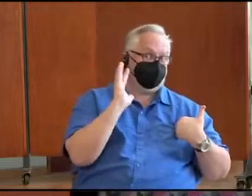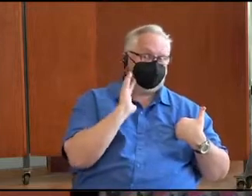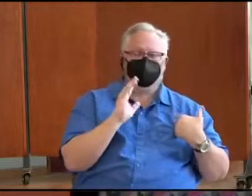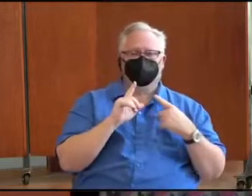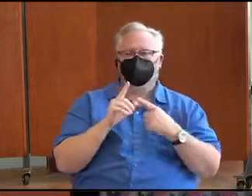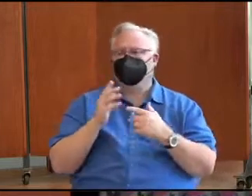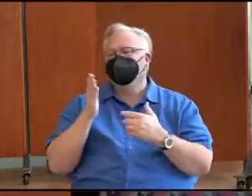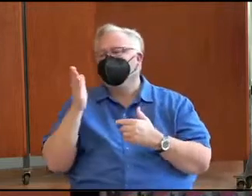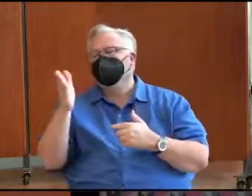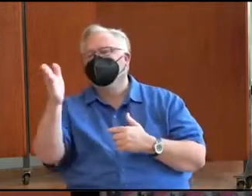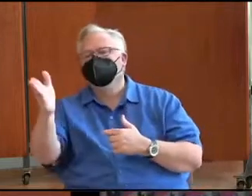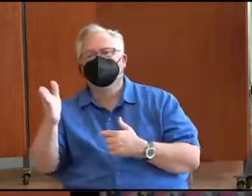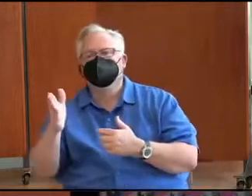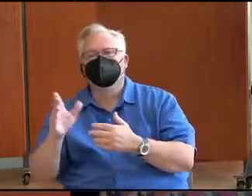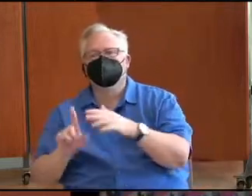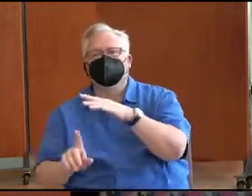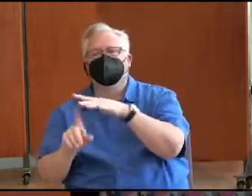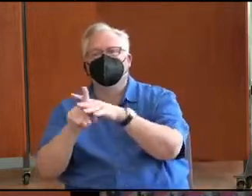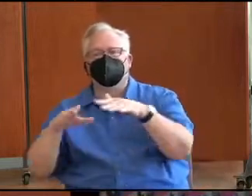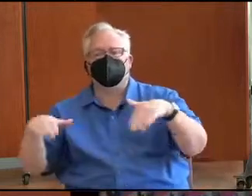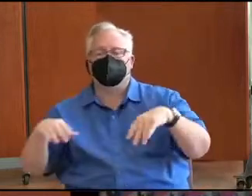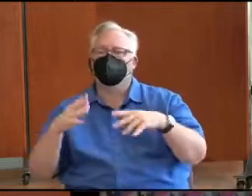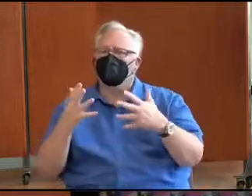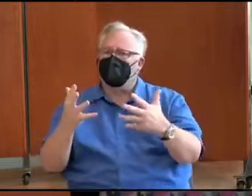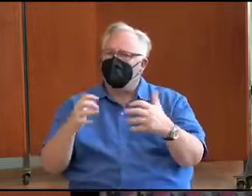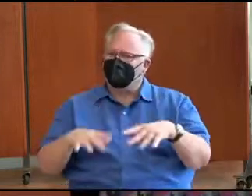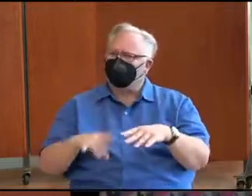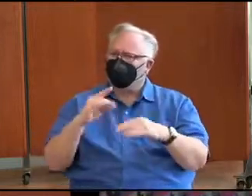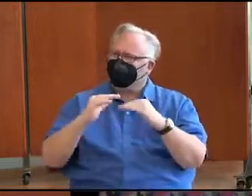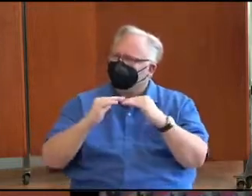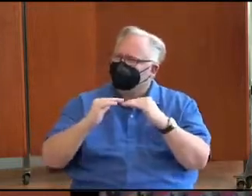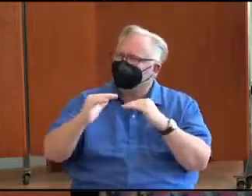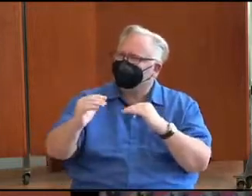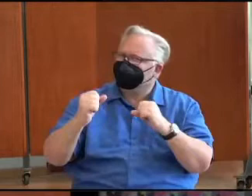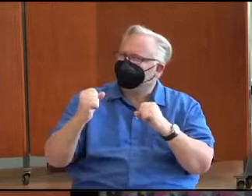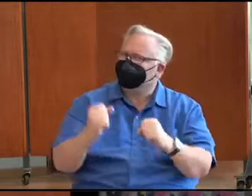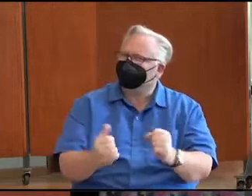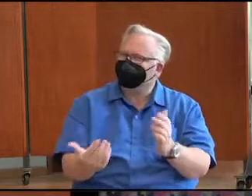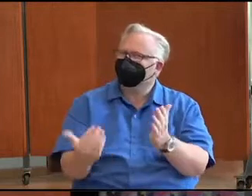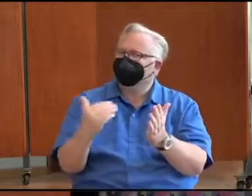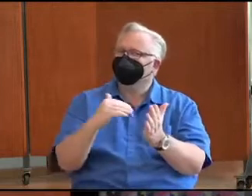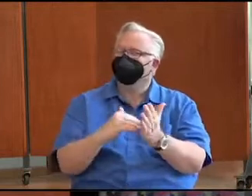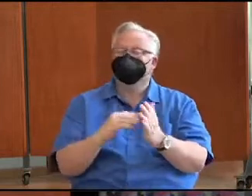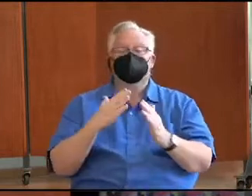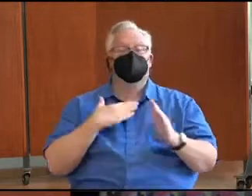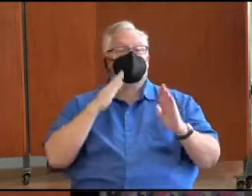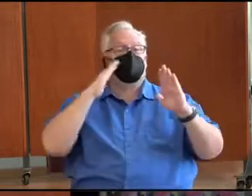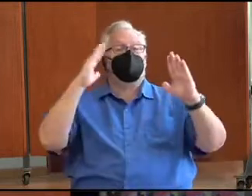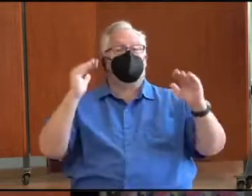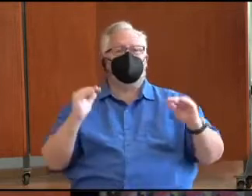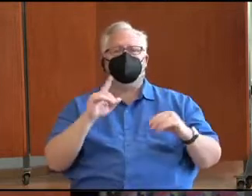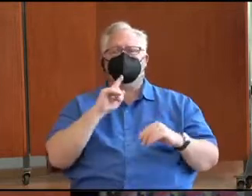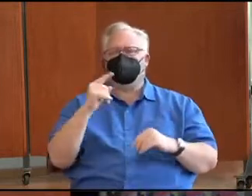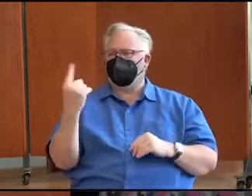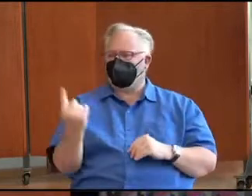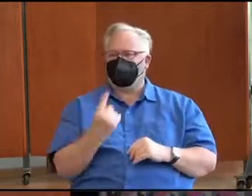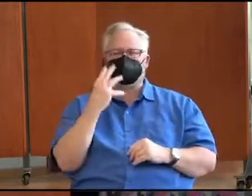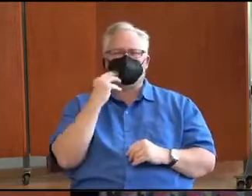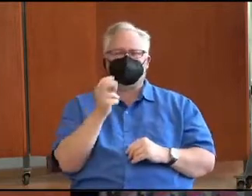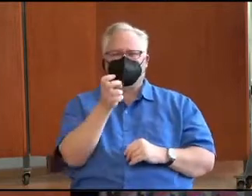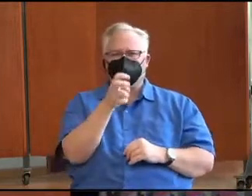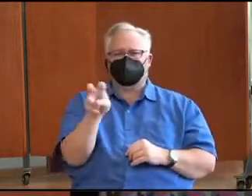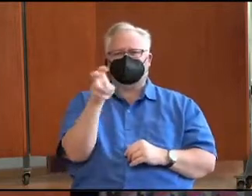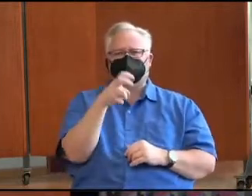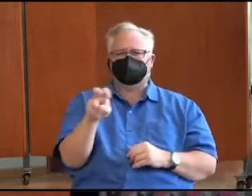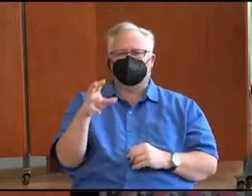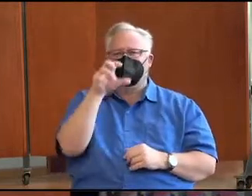And as much as we may want to find solidity again, and my hope is that, you know, I mean, truthfully, we're always in transition. I love that piece,